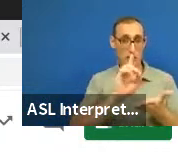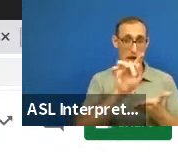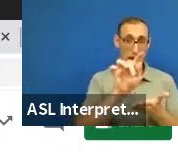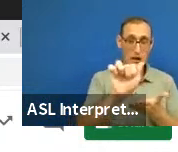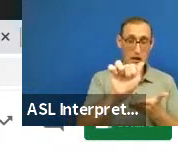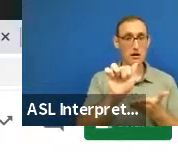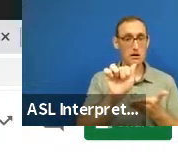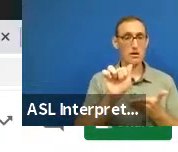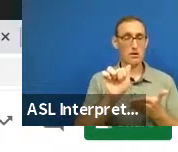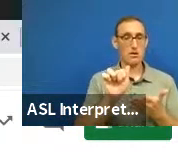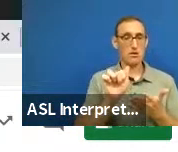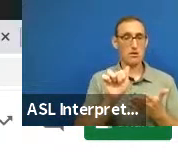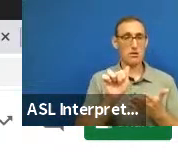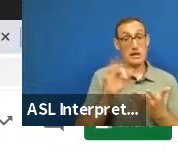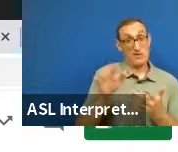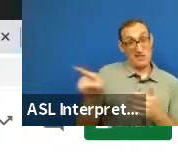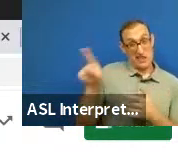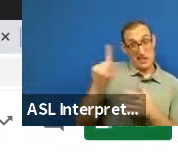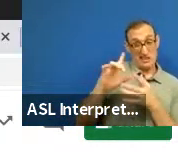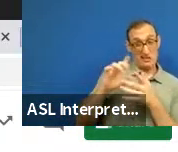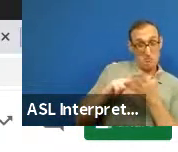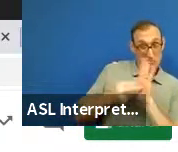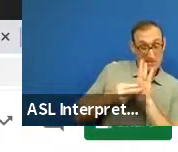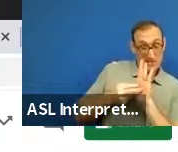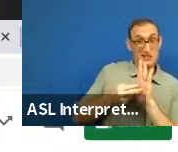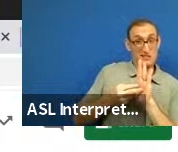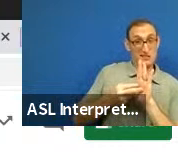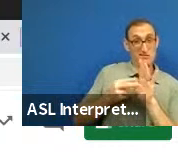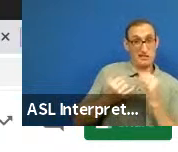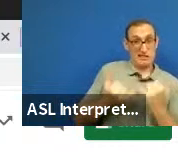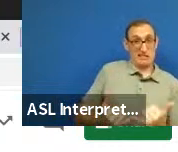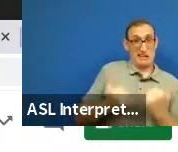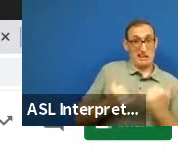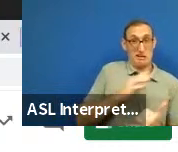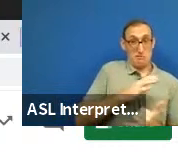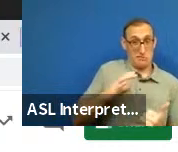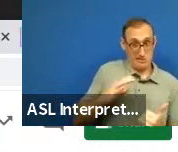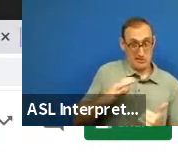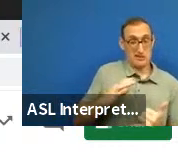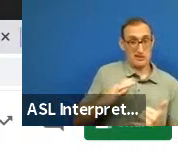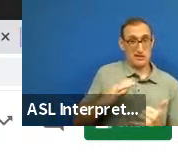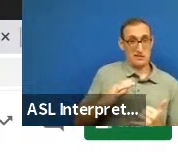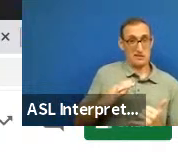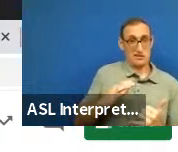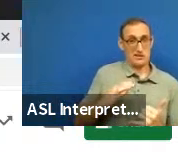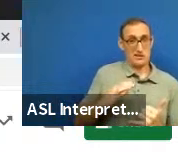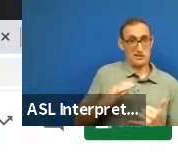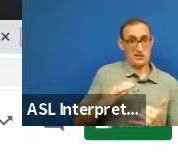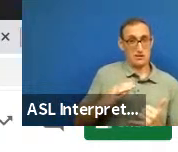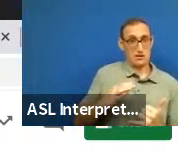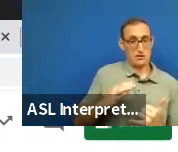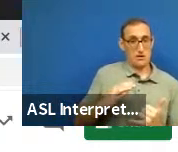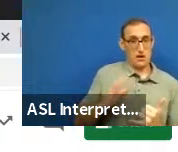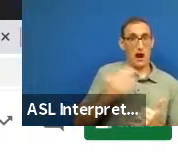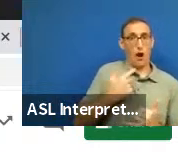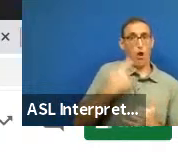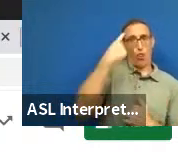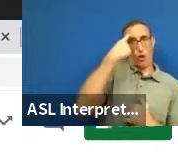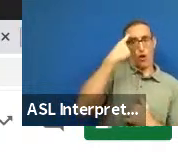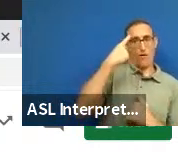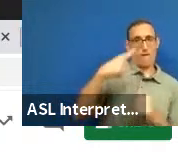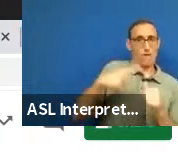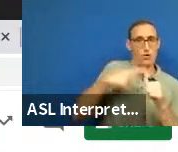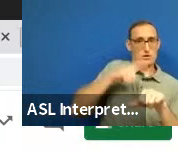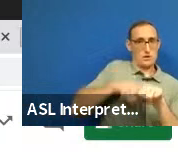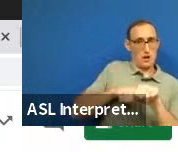about our standing committees, which was our impression from when you spoke with them initially, then we